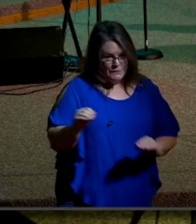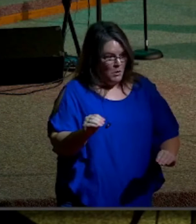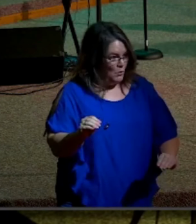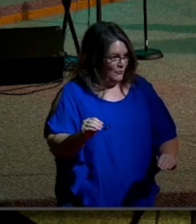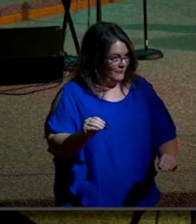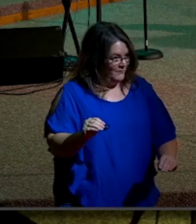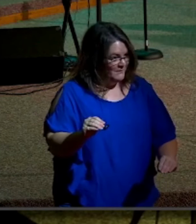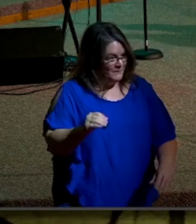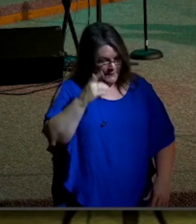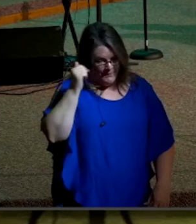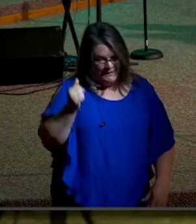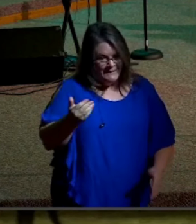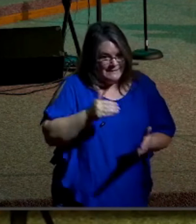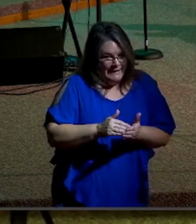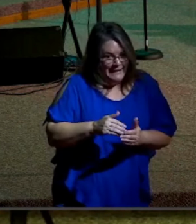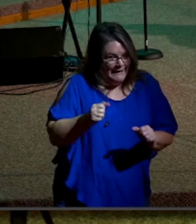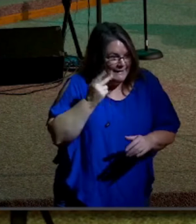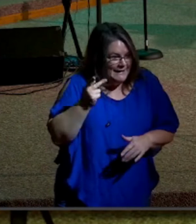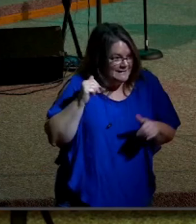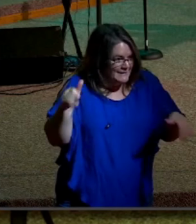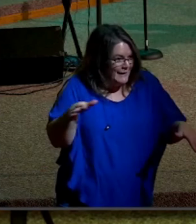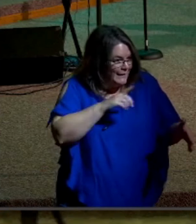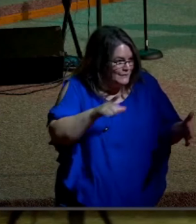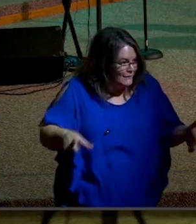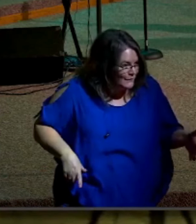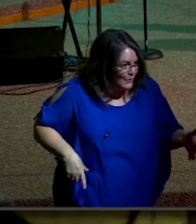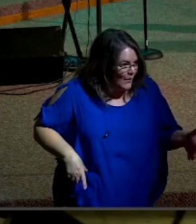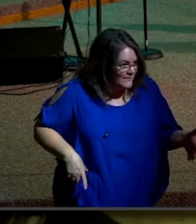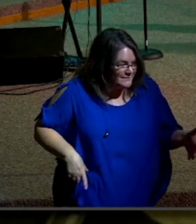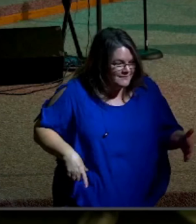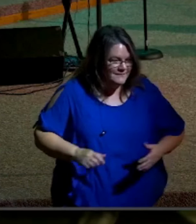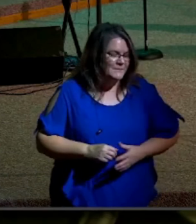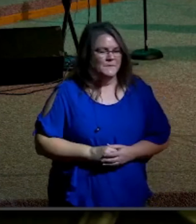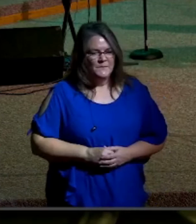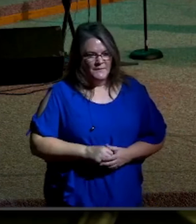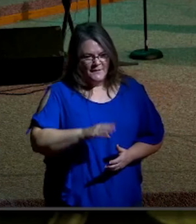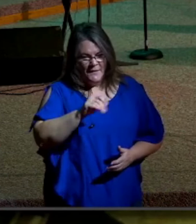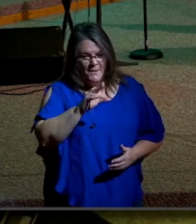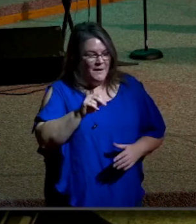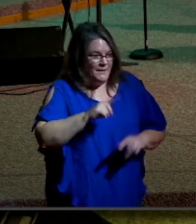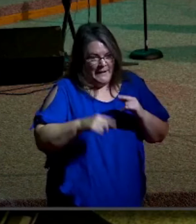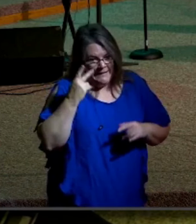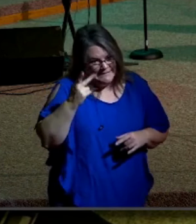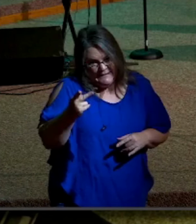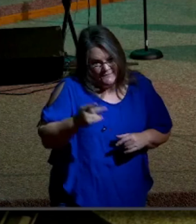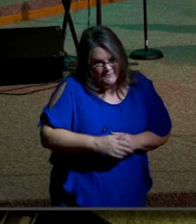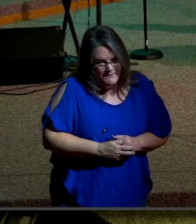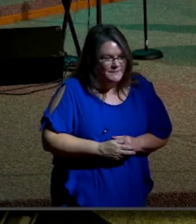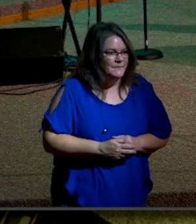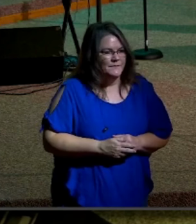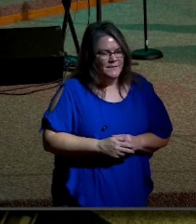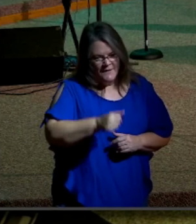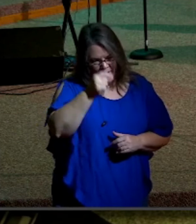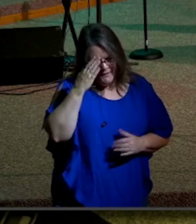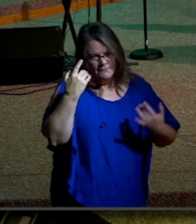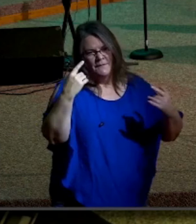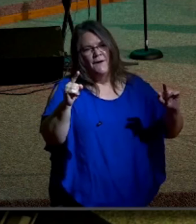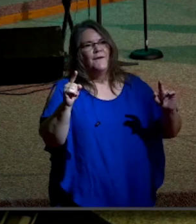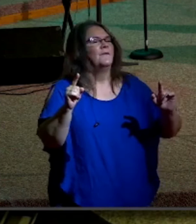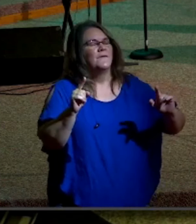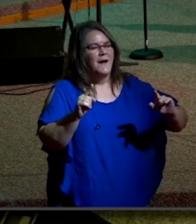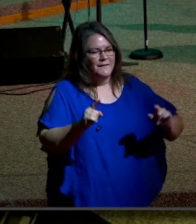the donkey is seeing the angel of the Lord, which Balaam can't see, Well, God finally opens the mouth of the